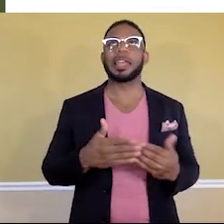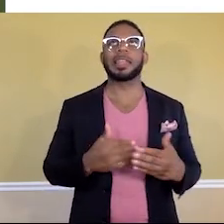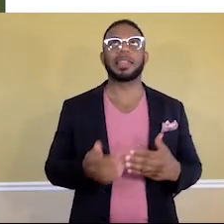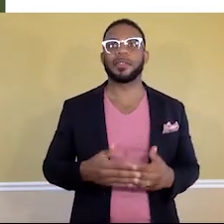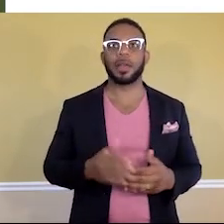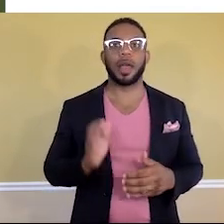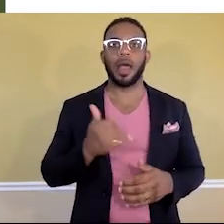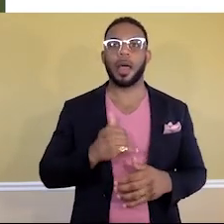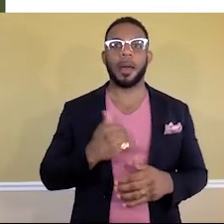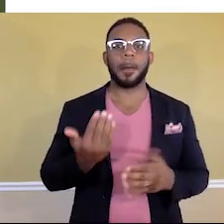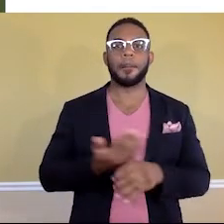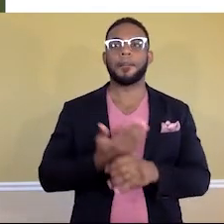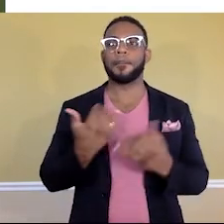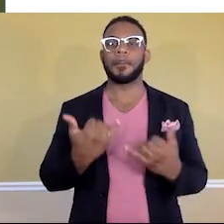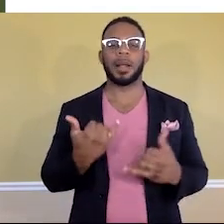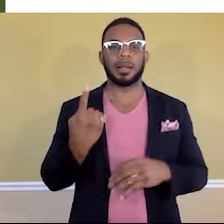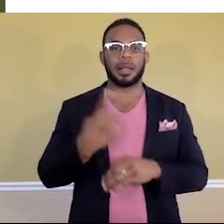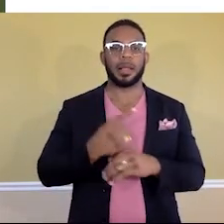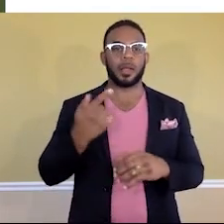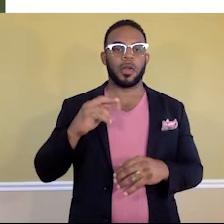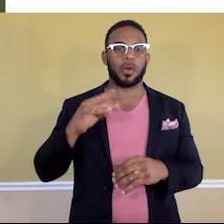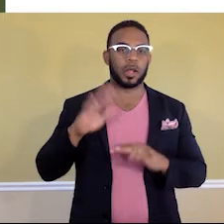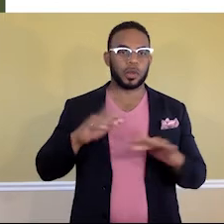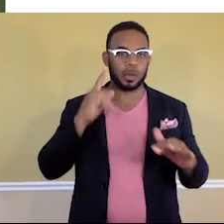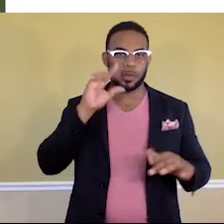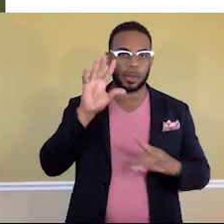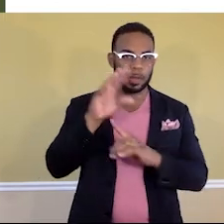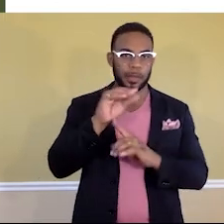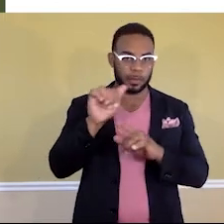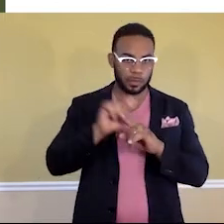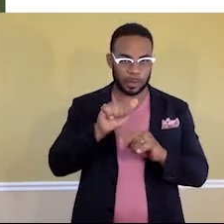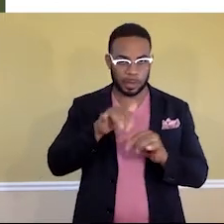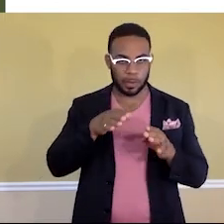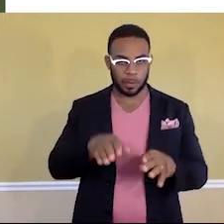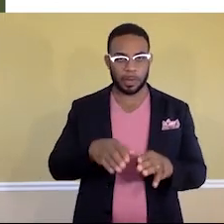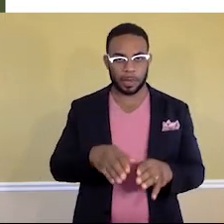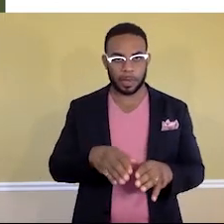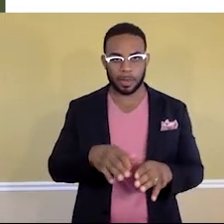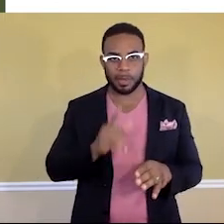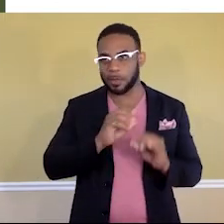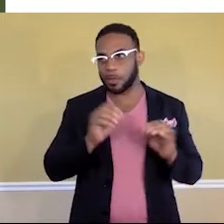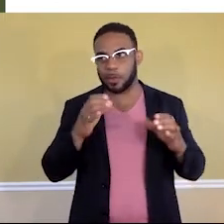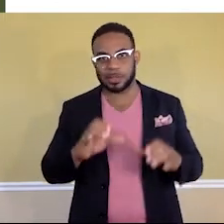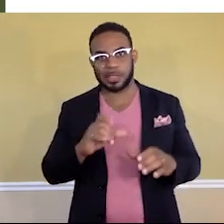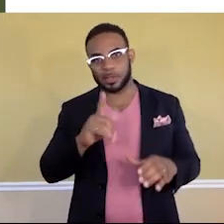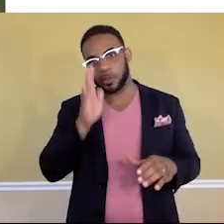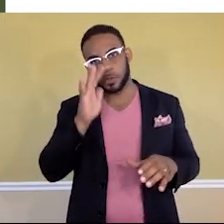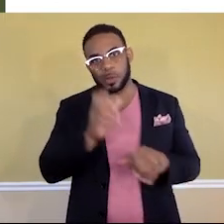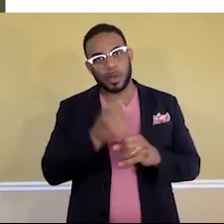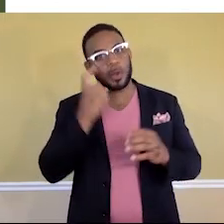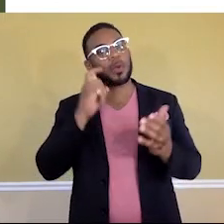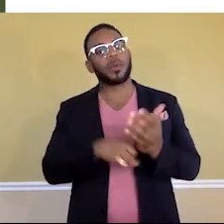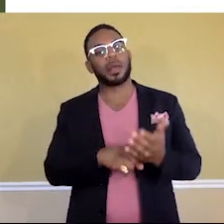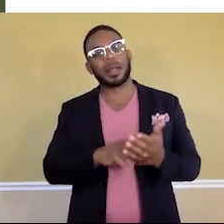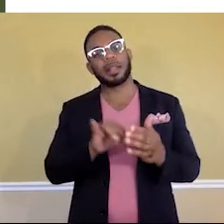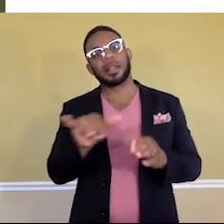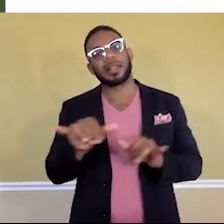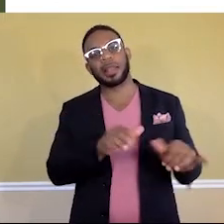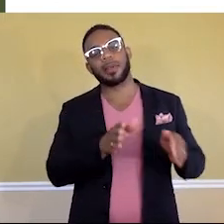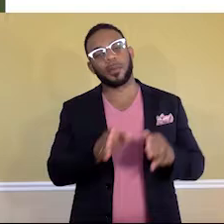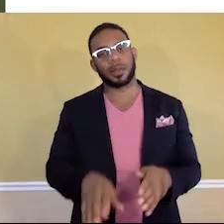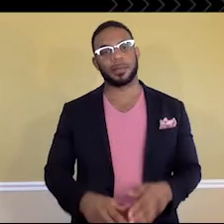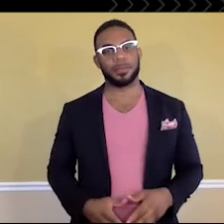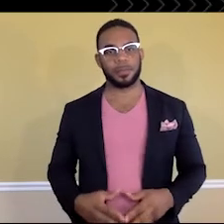even our modern day grandchildren of these cameras trained in this way, there's no chance that you're going to be recognized in the same